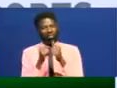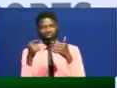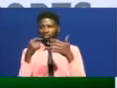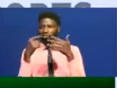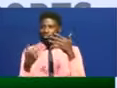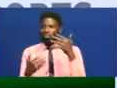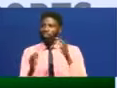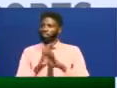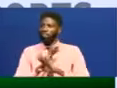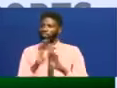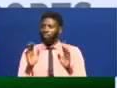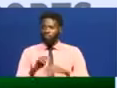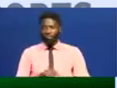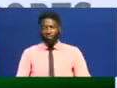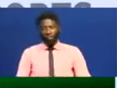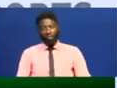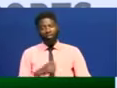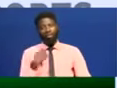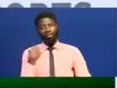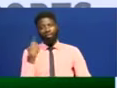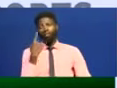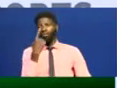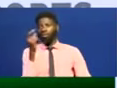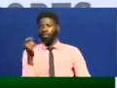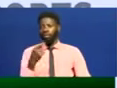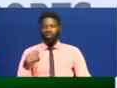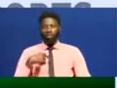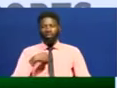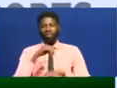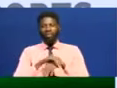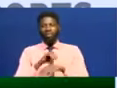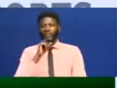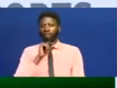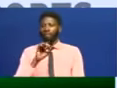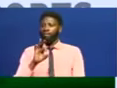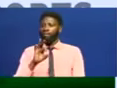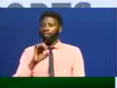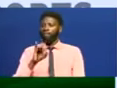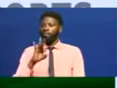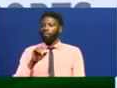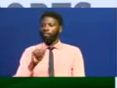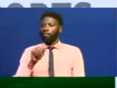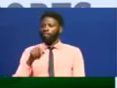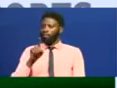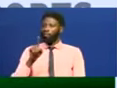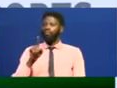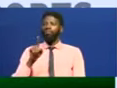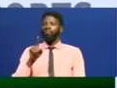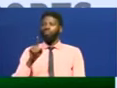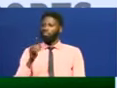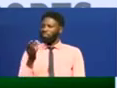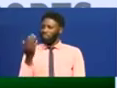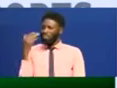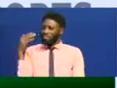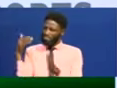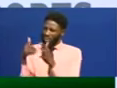one, in 1 month, we got FIFA to lift the suspension.